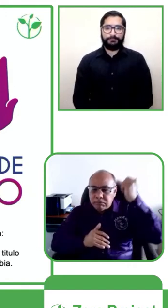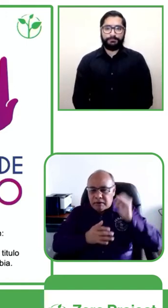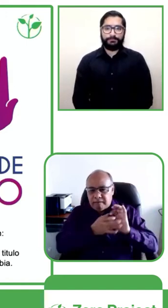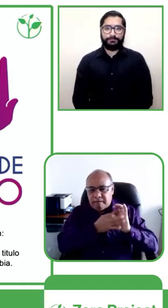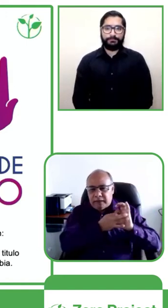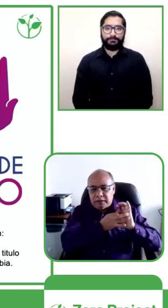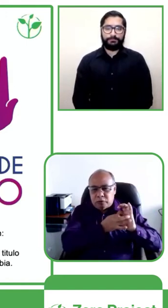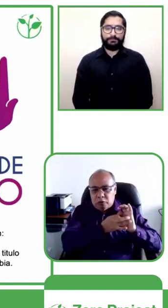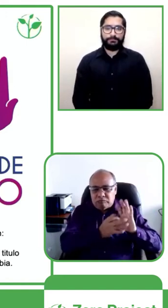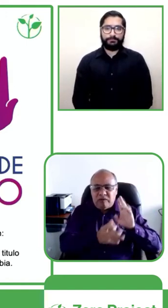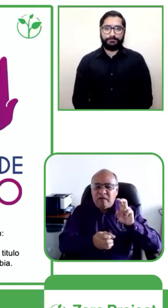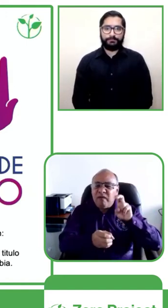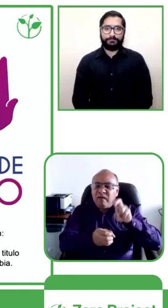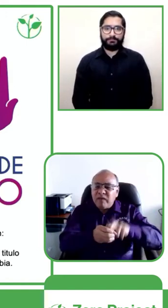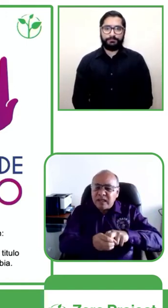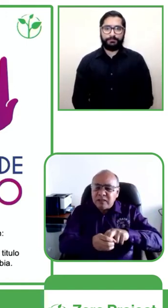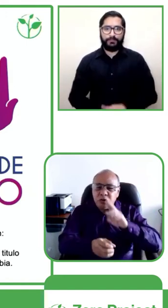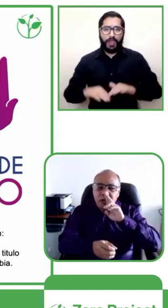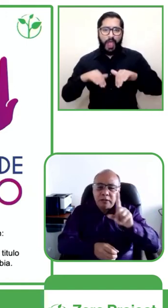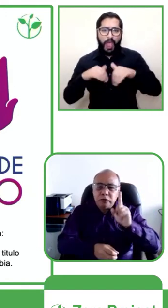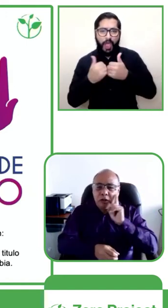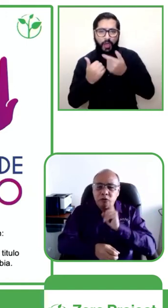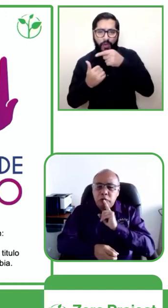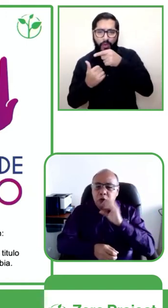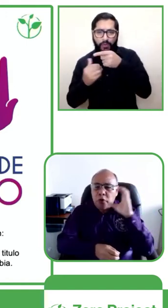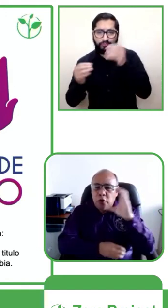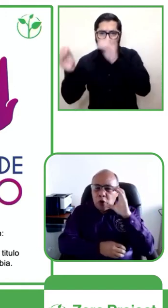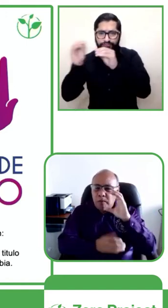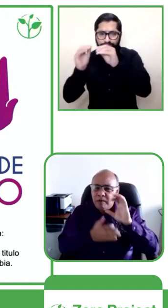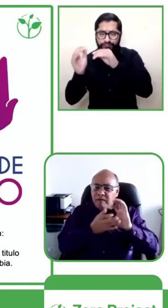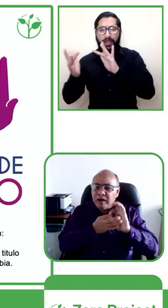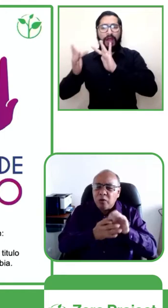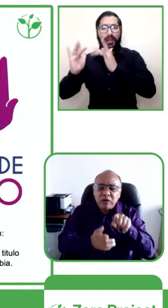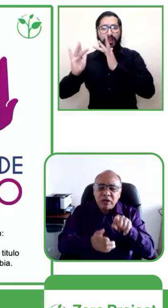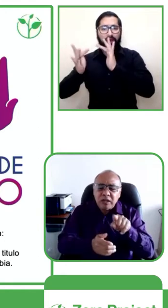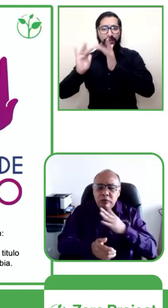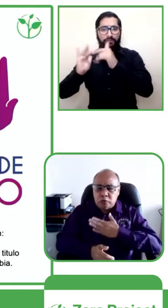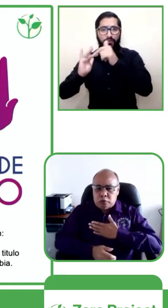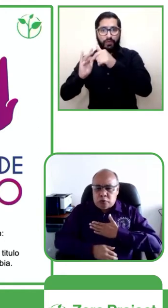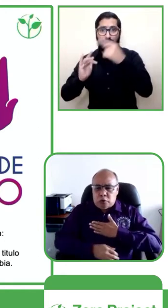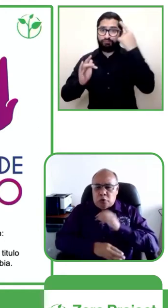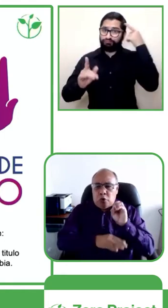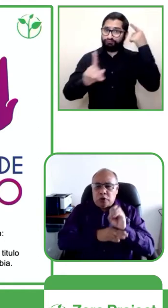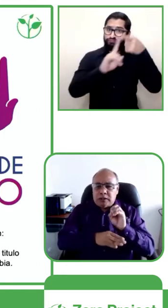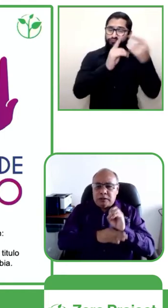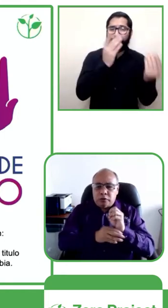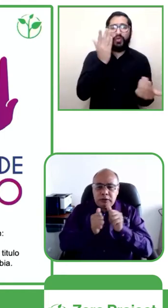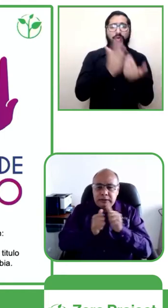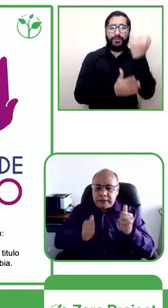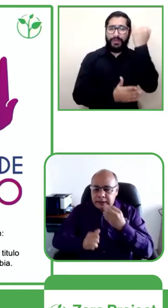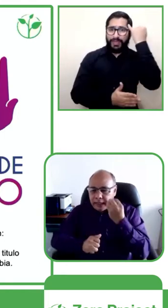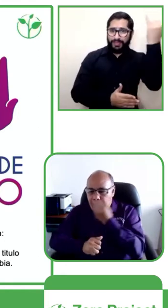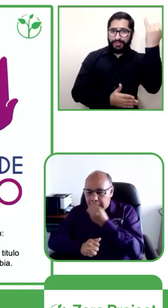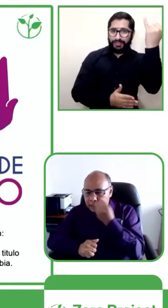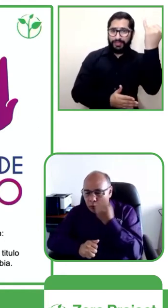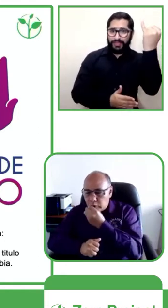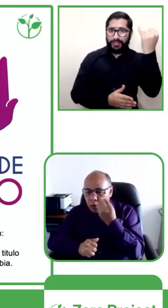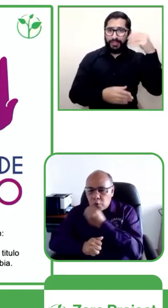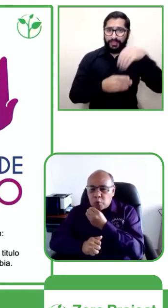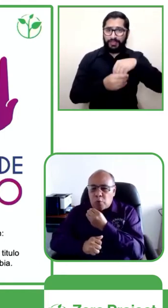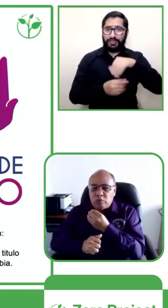¿Cómo inicia Centro de Relevo? How does Centro de Relevo begin? Well, it's an initiative from the